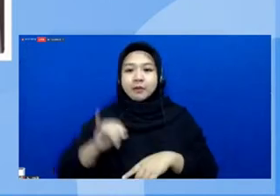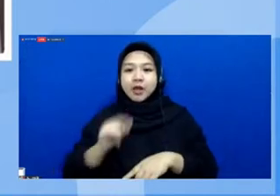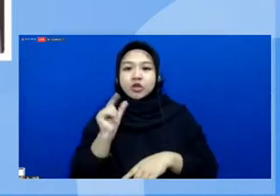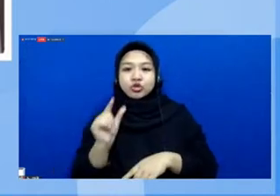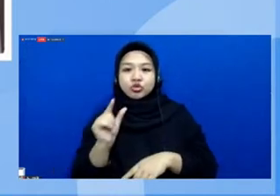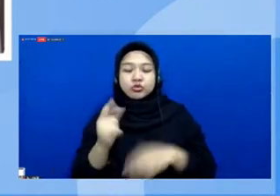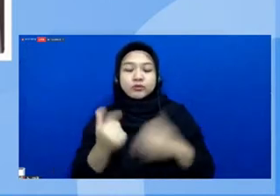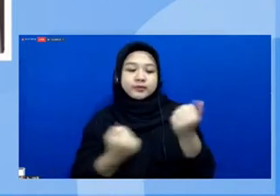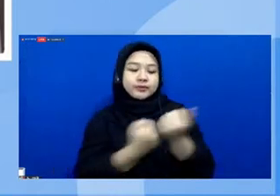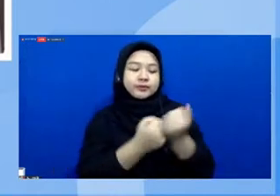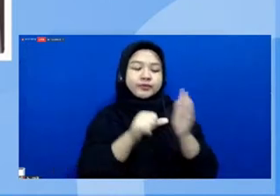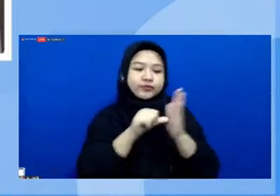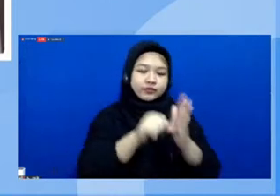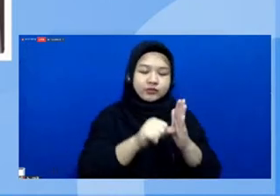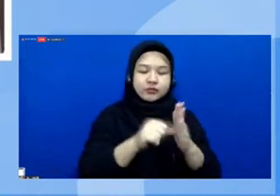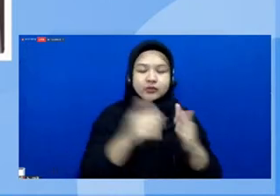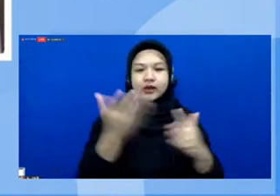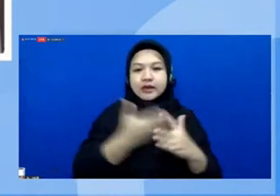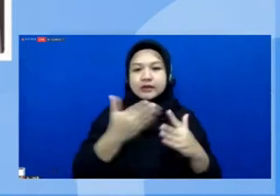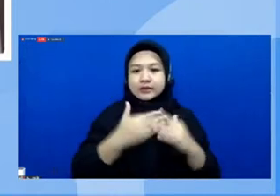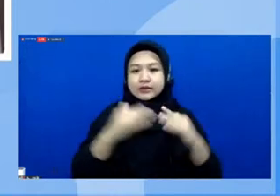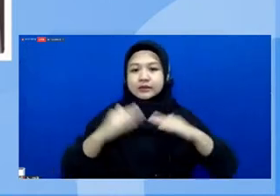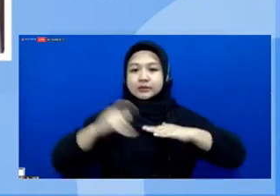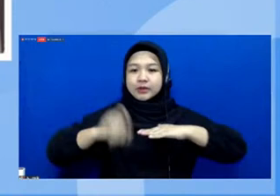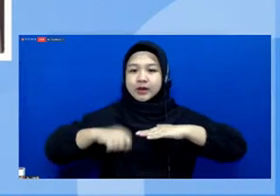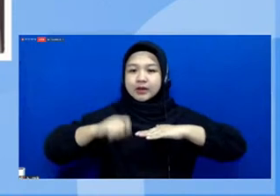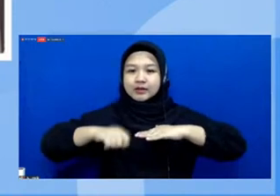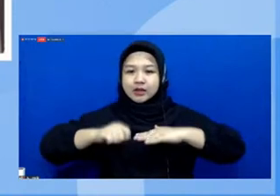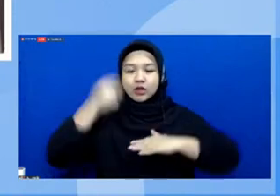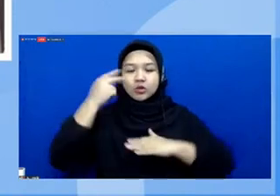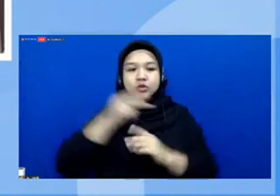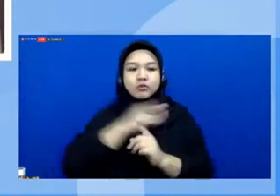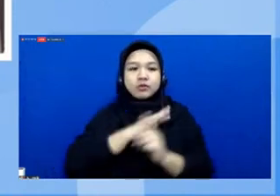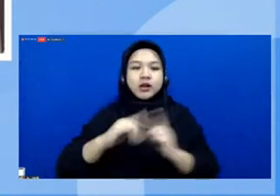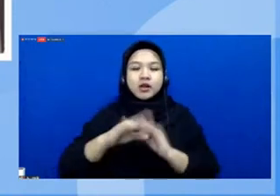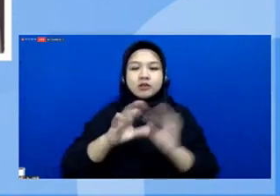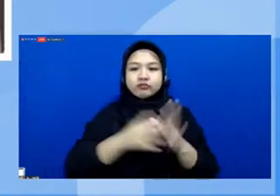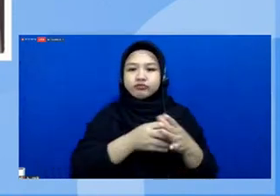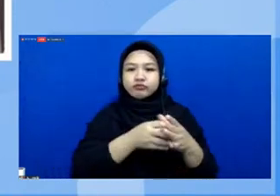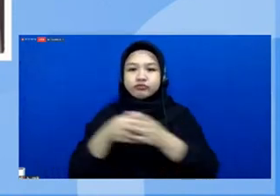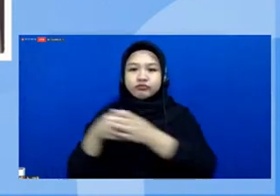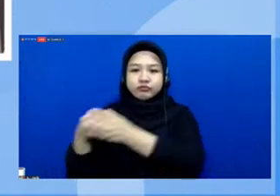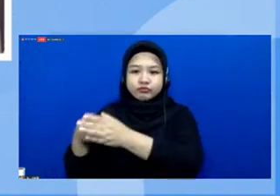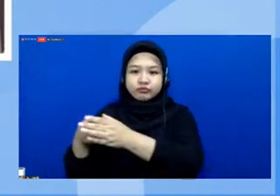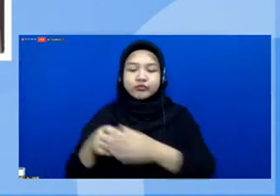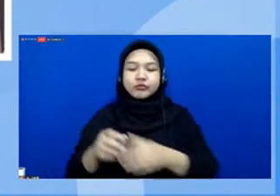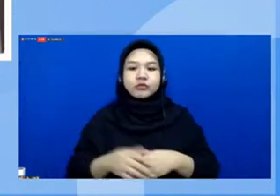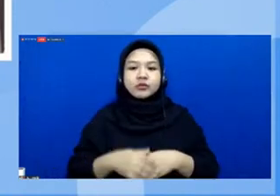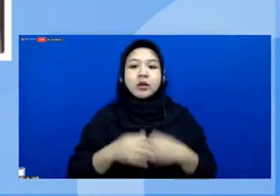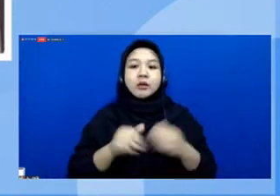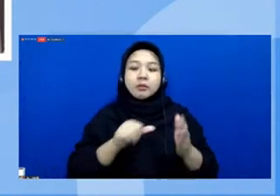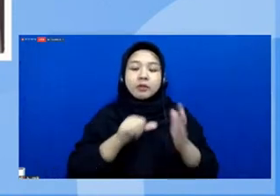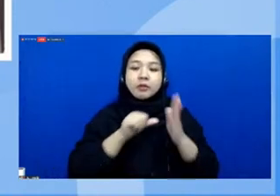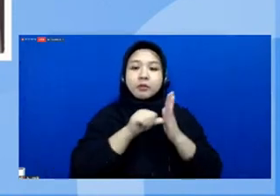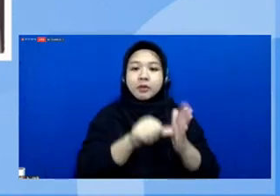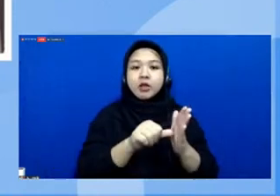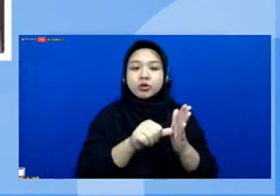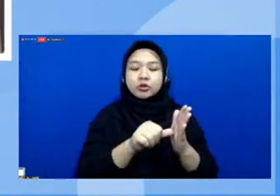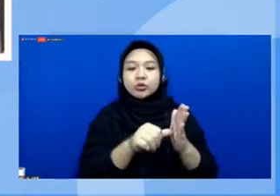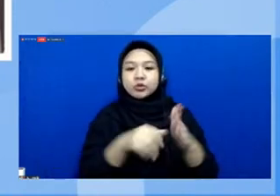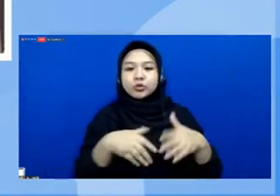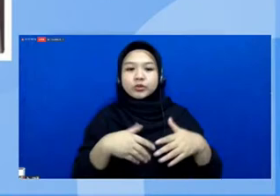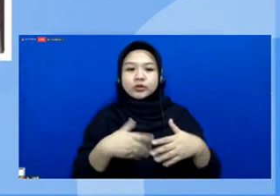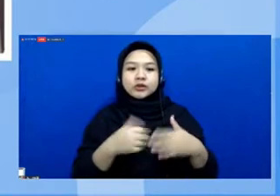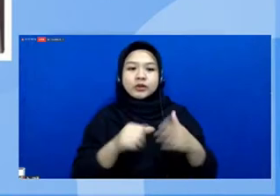and vulnerable communities and supports access to quality information, helping protect the public's right to healthcare and treatment